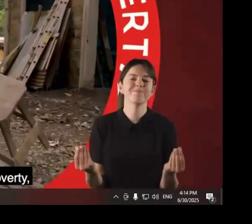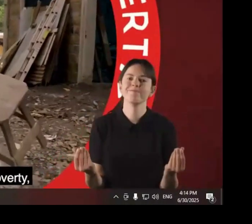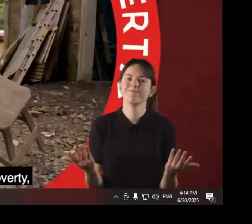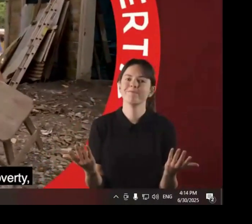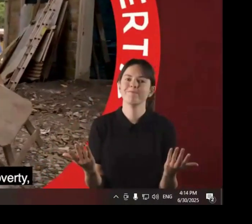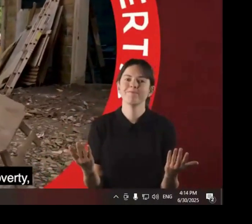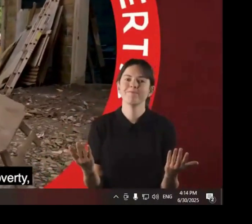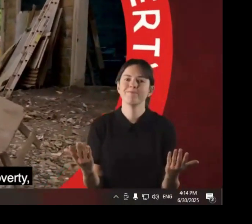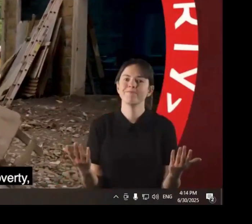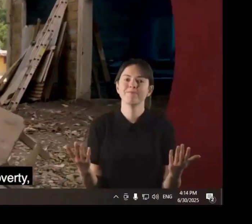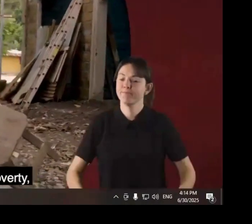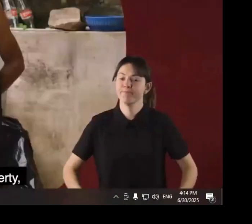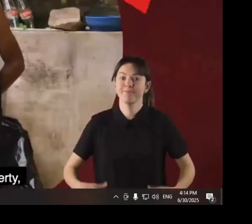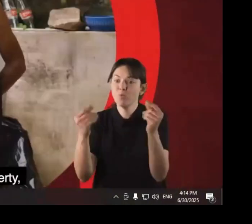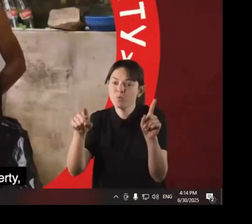in poverty.